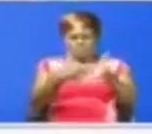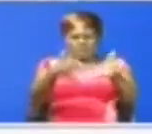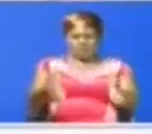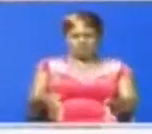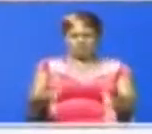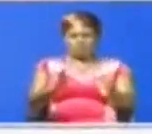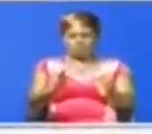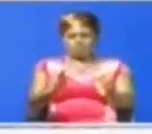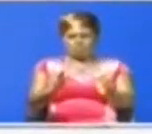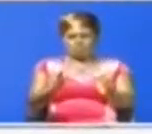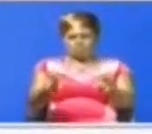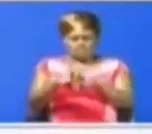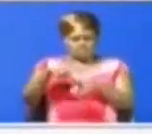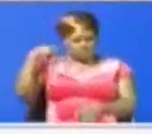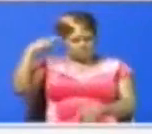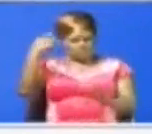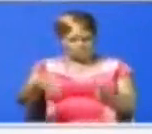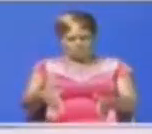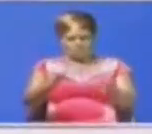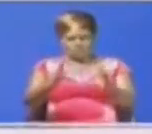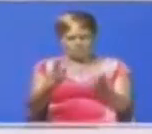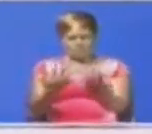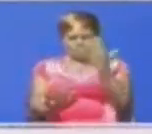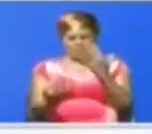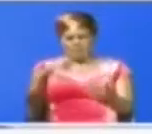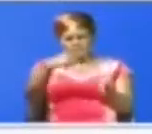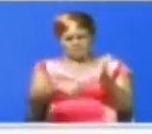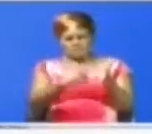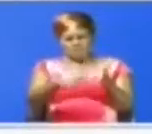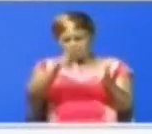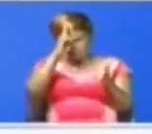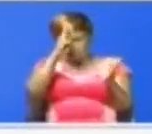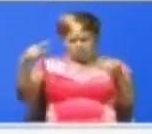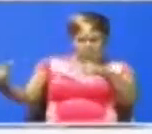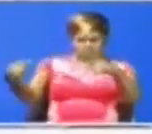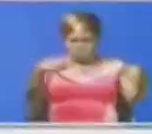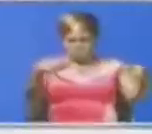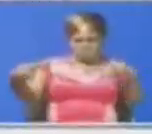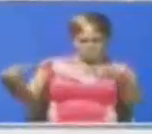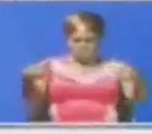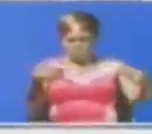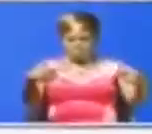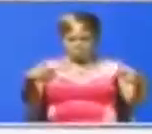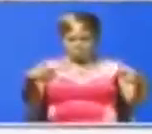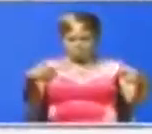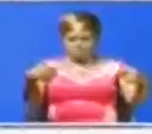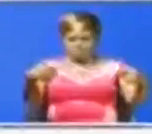and Kayobangi roundabout. They would burn tires and engage the police officers in running battles.